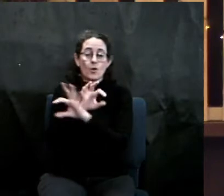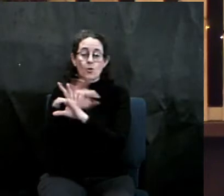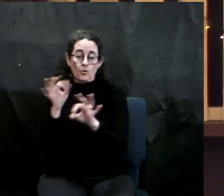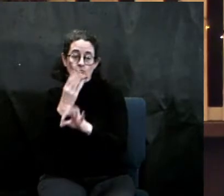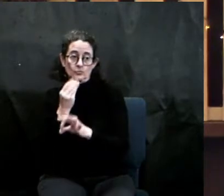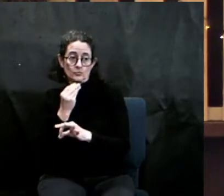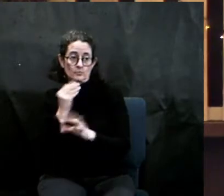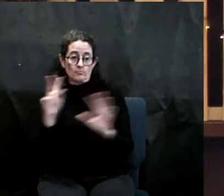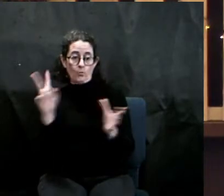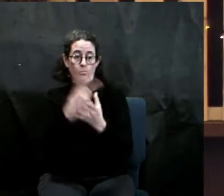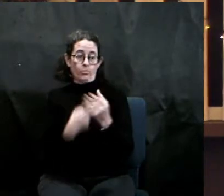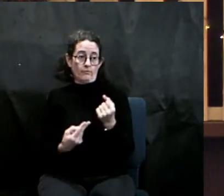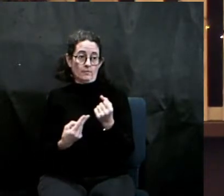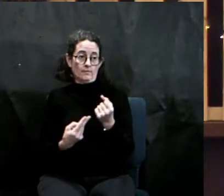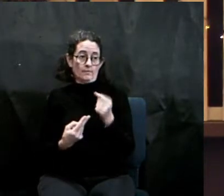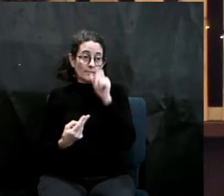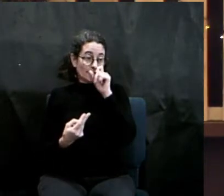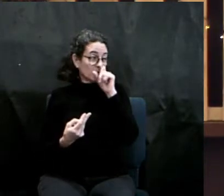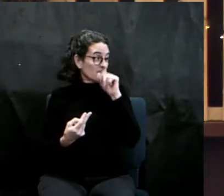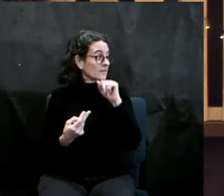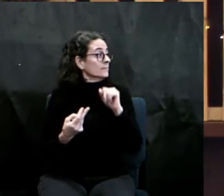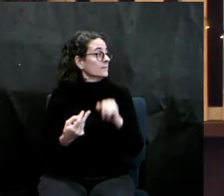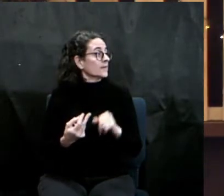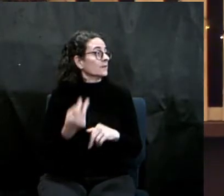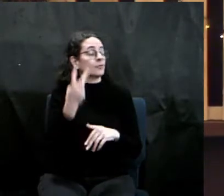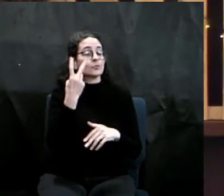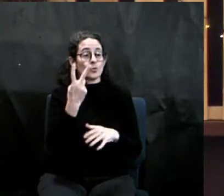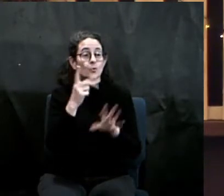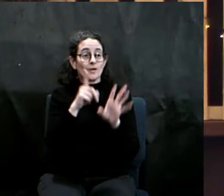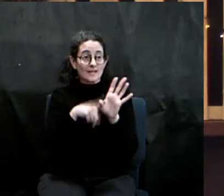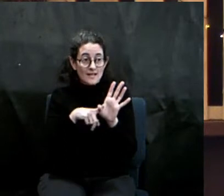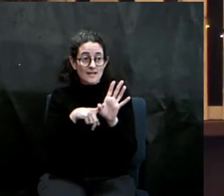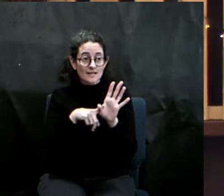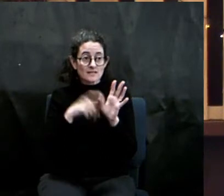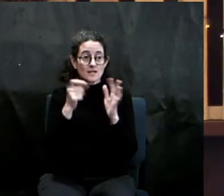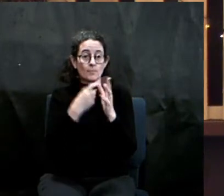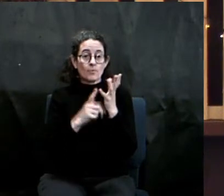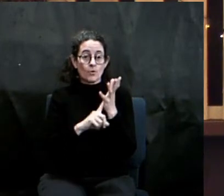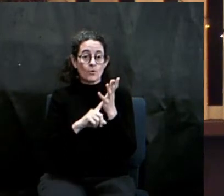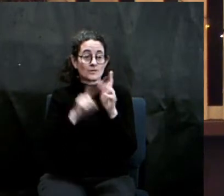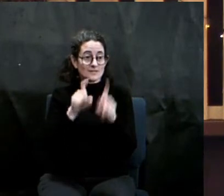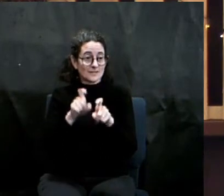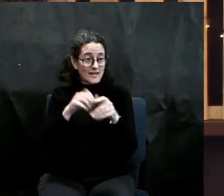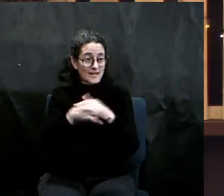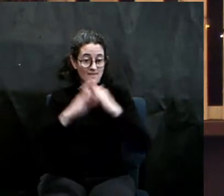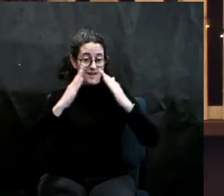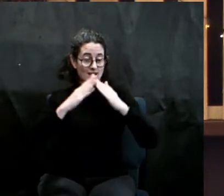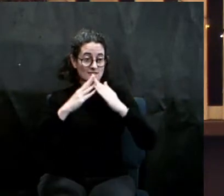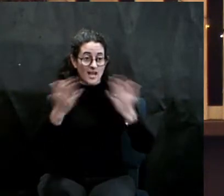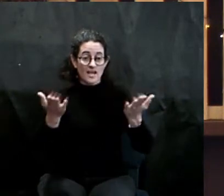for the next 2 years, Paul stays in that house and welcomes all who come to him.